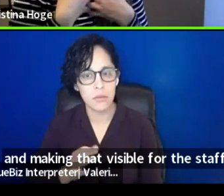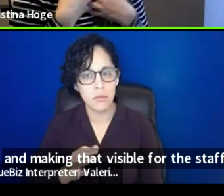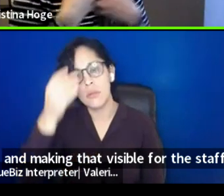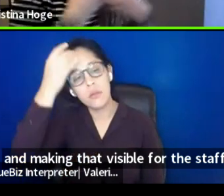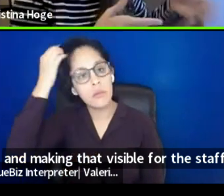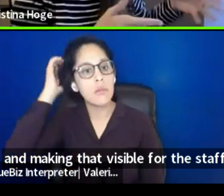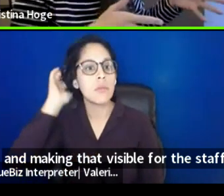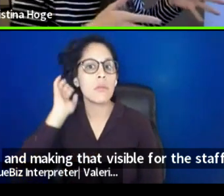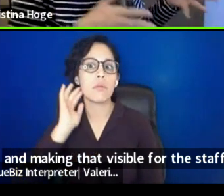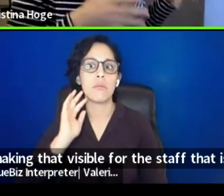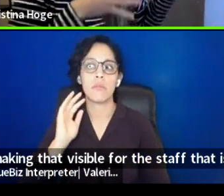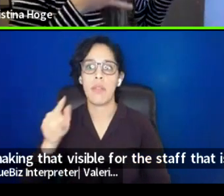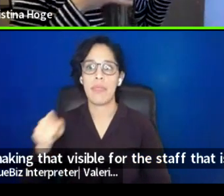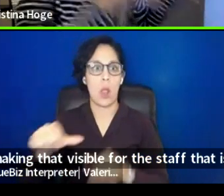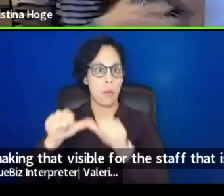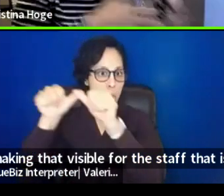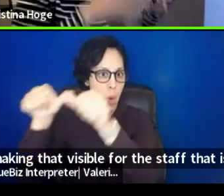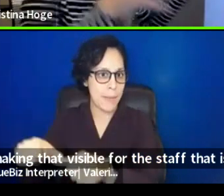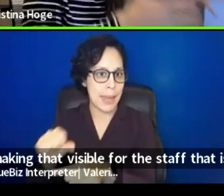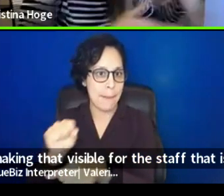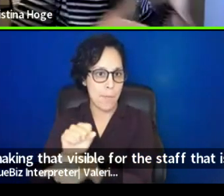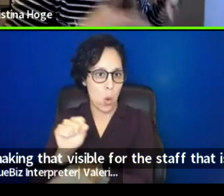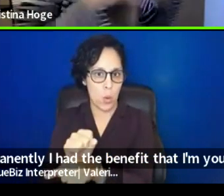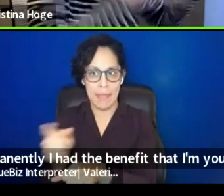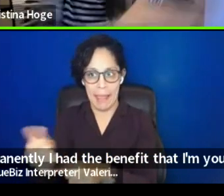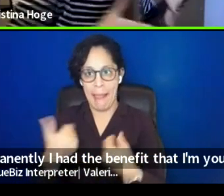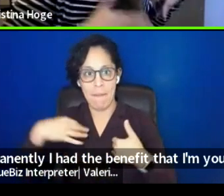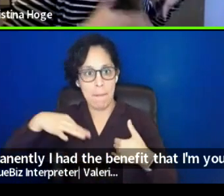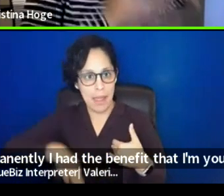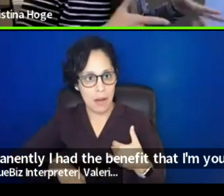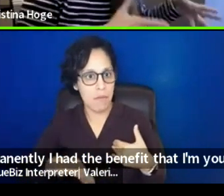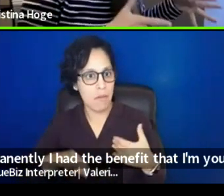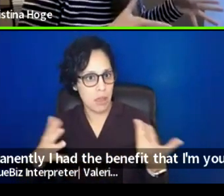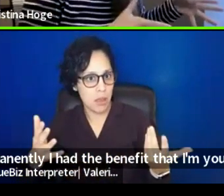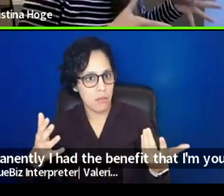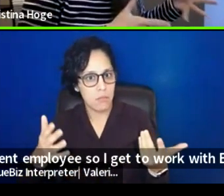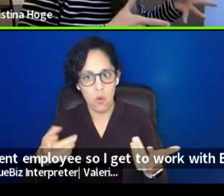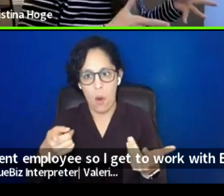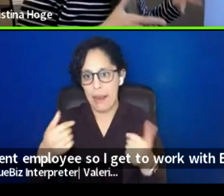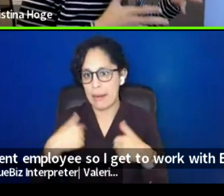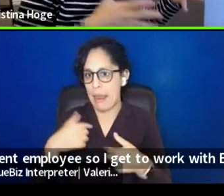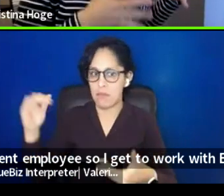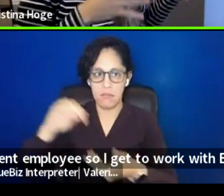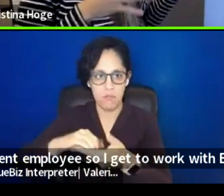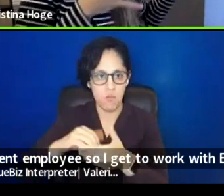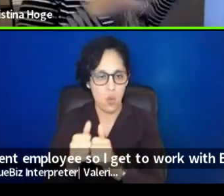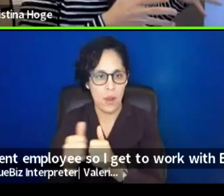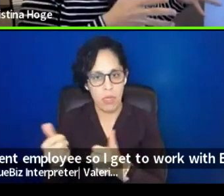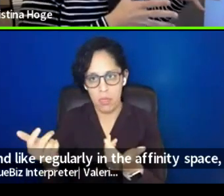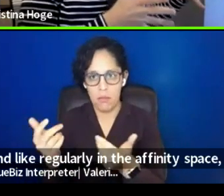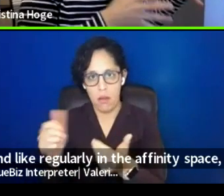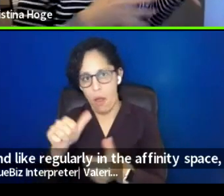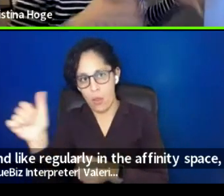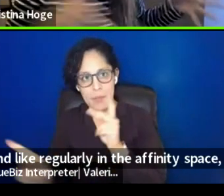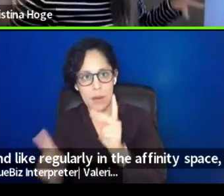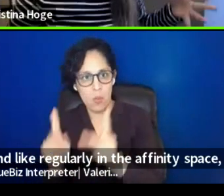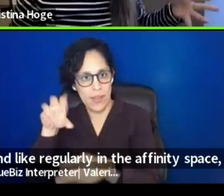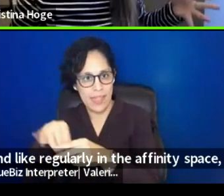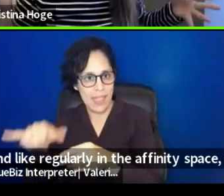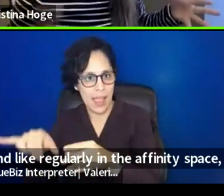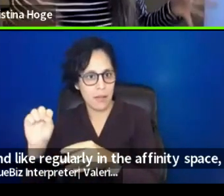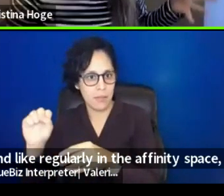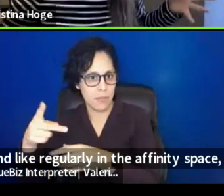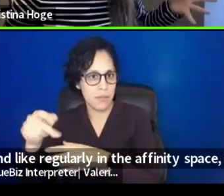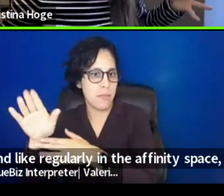I'm, you know, a permanent employee, so I get to work with Emily and Girlia and, like, regularly in the affinity space, but also there are